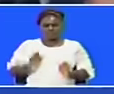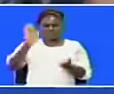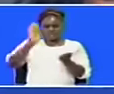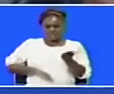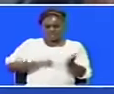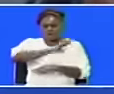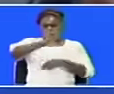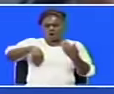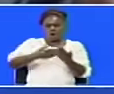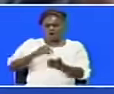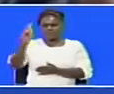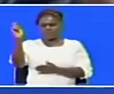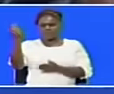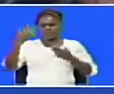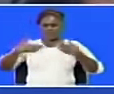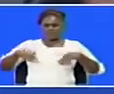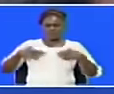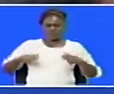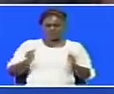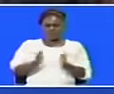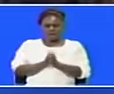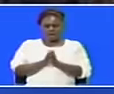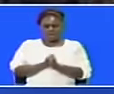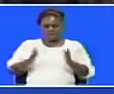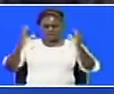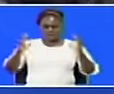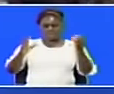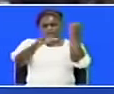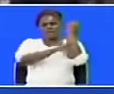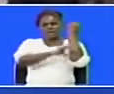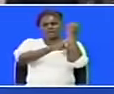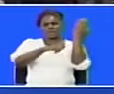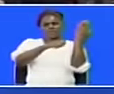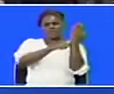than all of us Kenyans and our great country called Kenya.